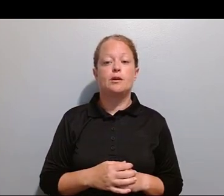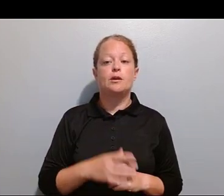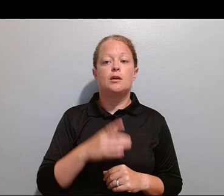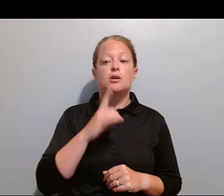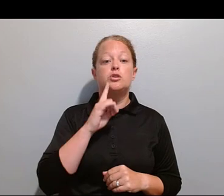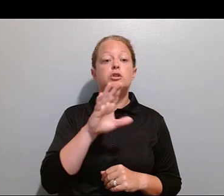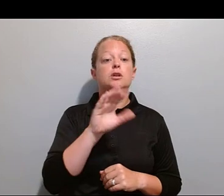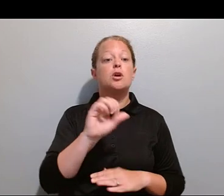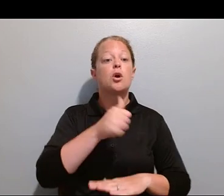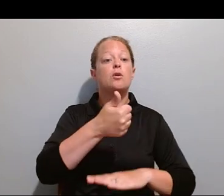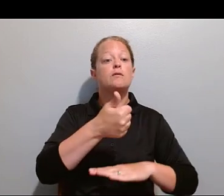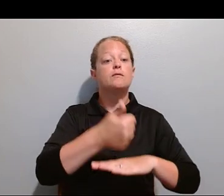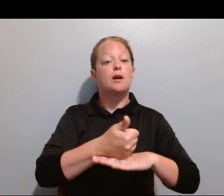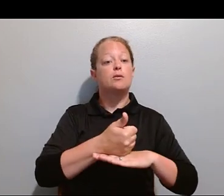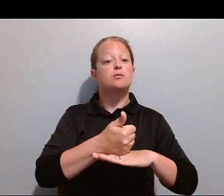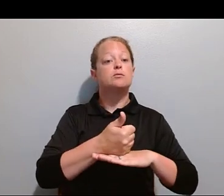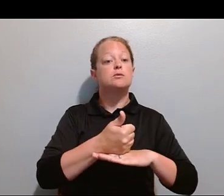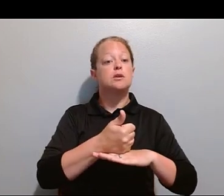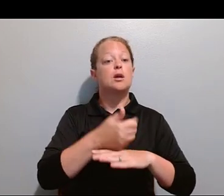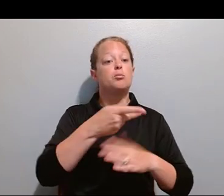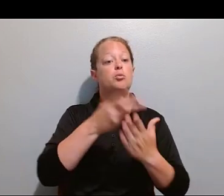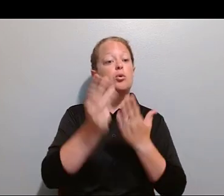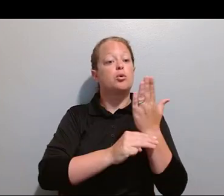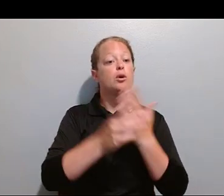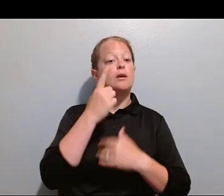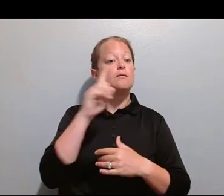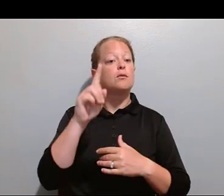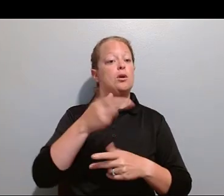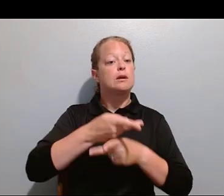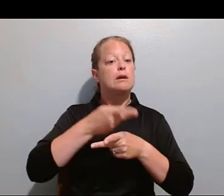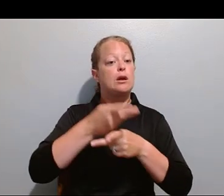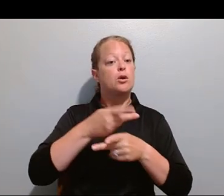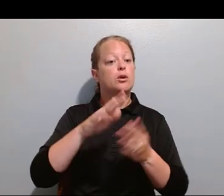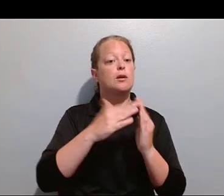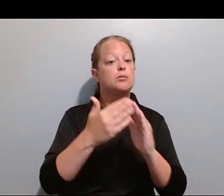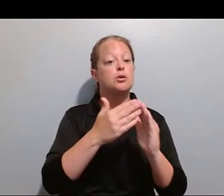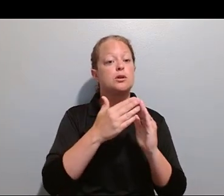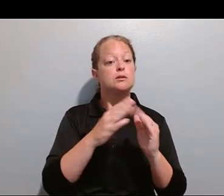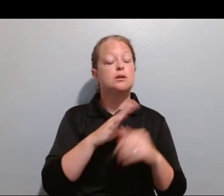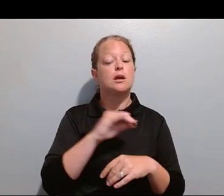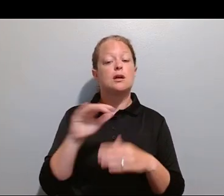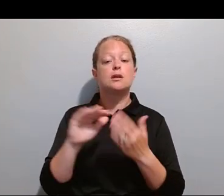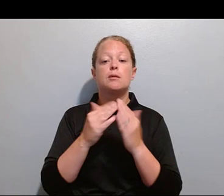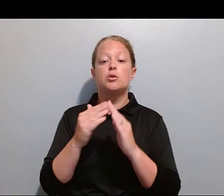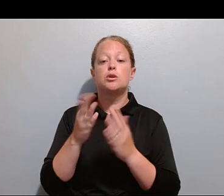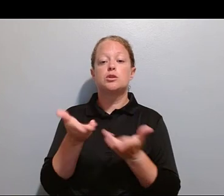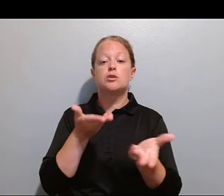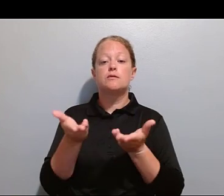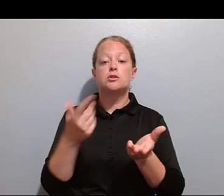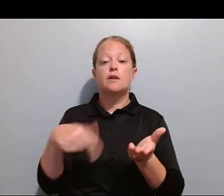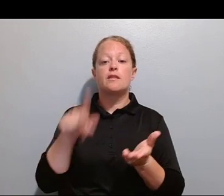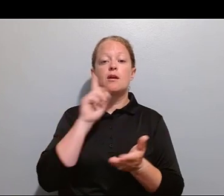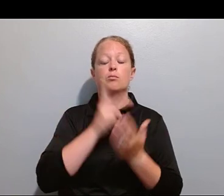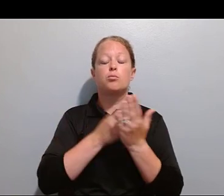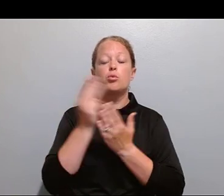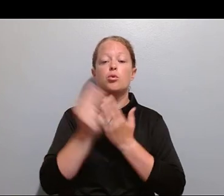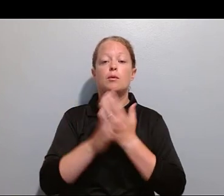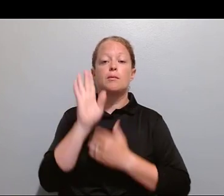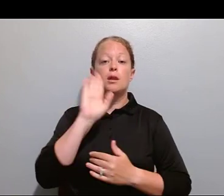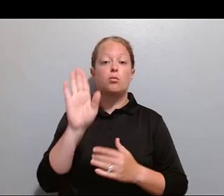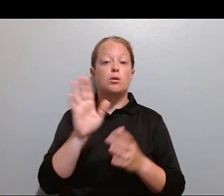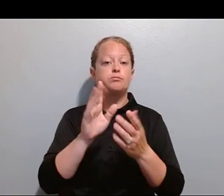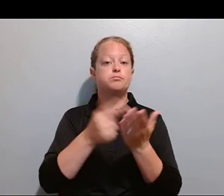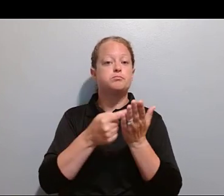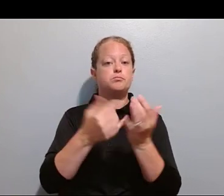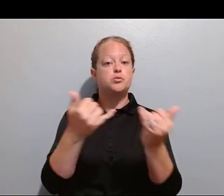for Care Communities on the integration of peers in community services, a program that they will present to us today.